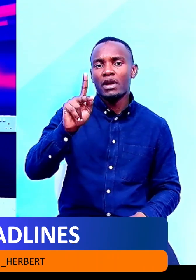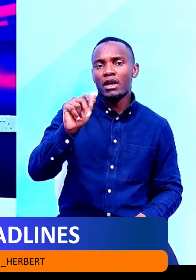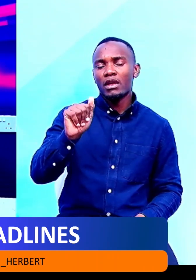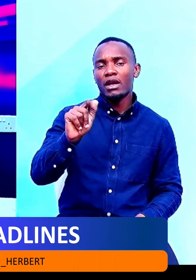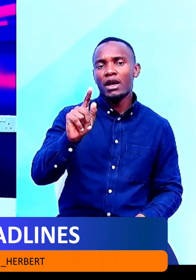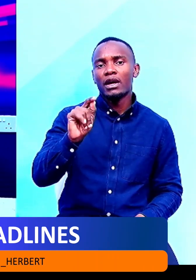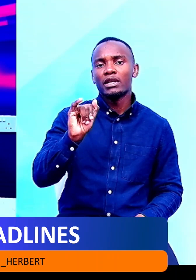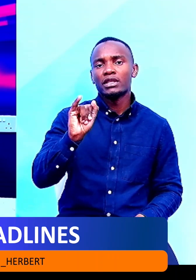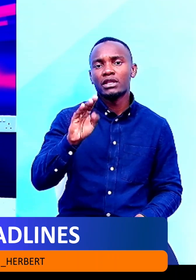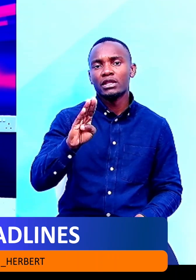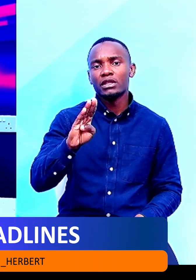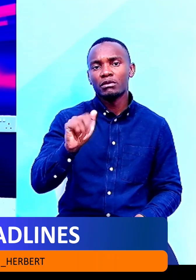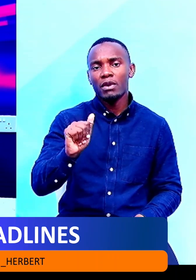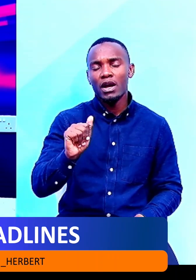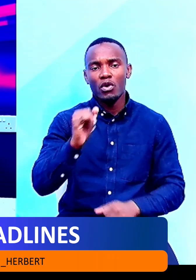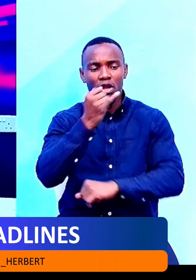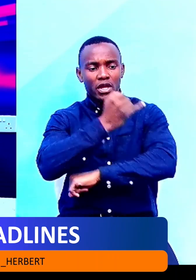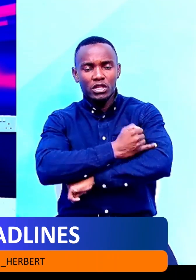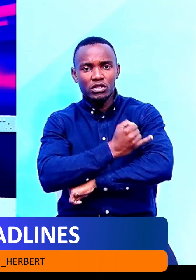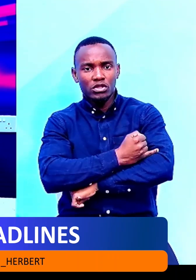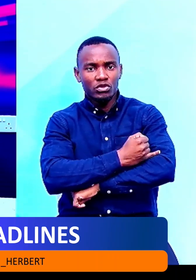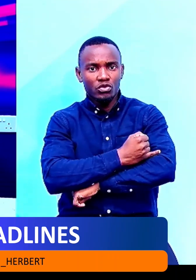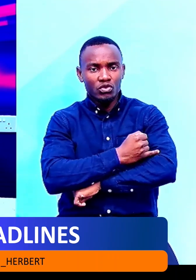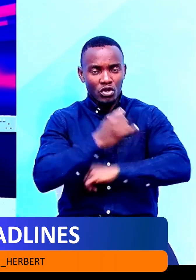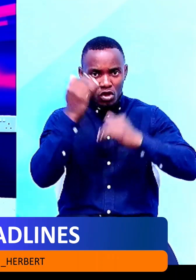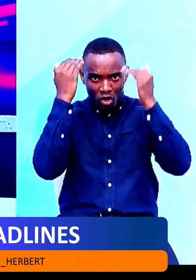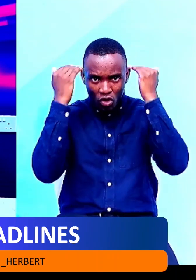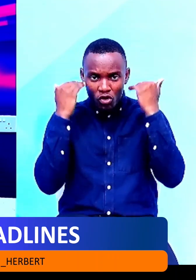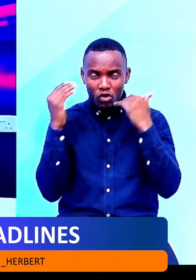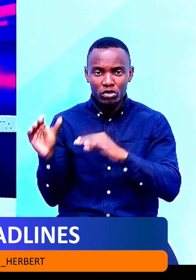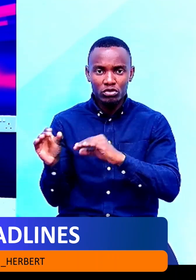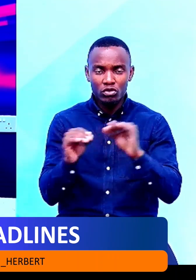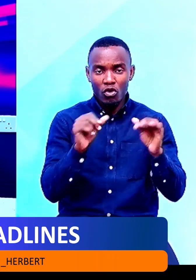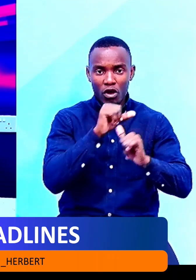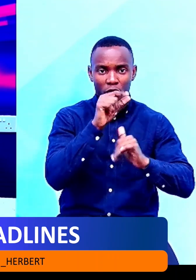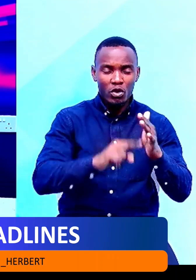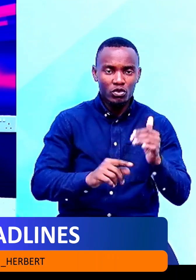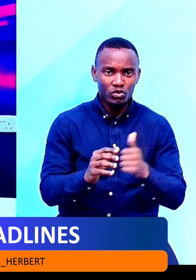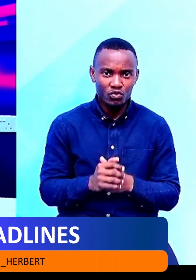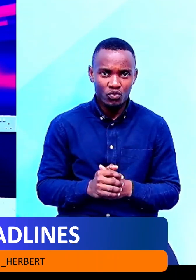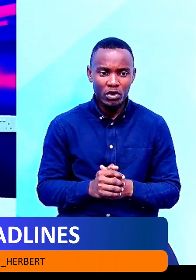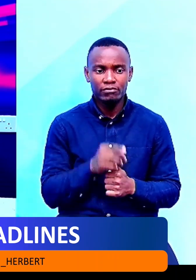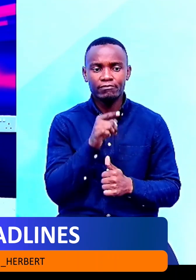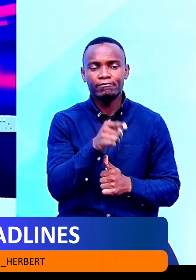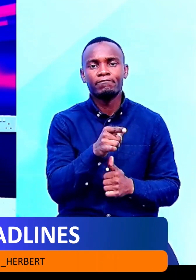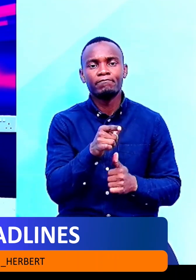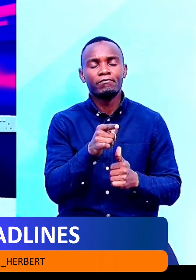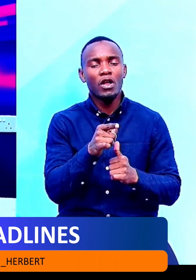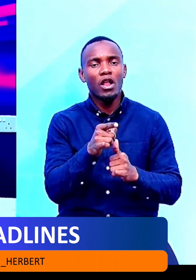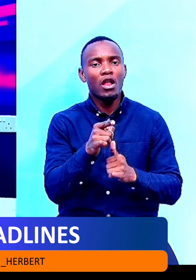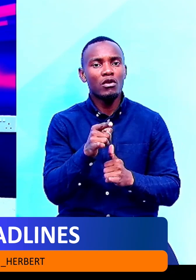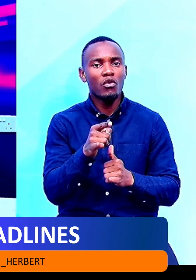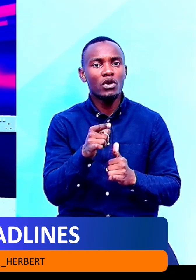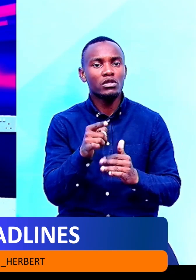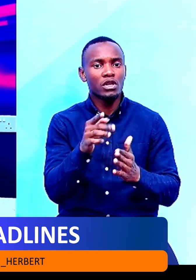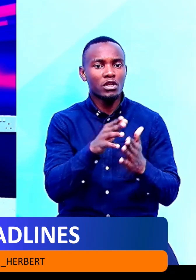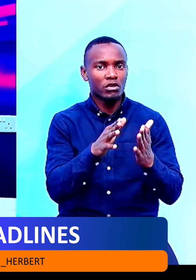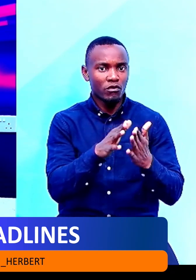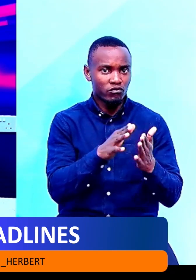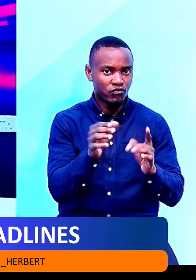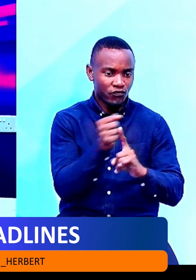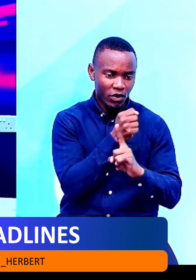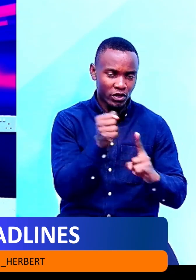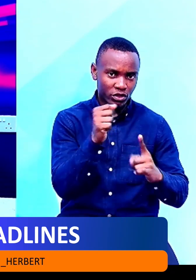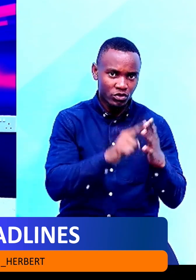court citing the unlawful suspension of fundamental human rights following the events of July 7,